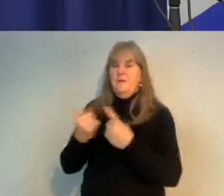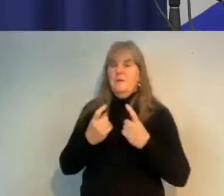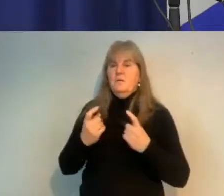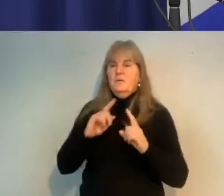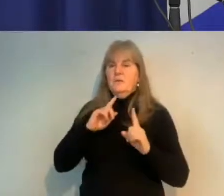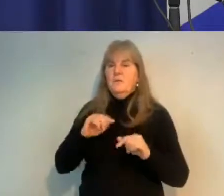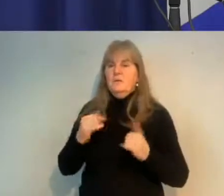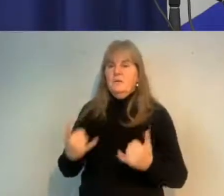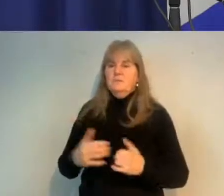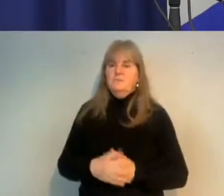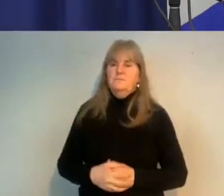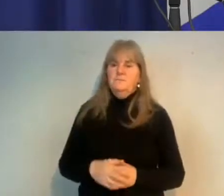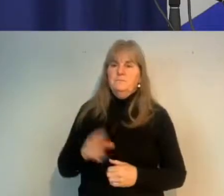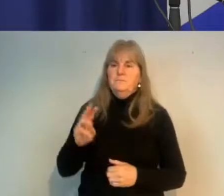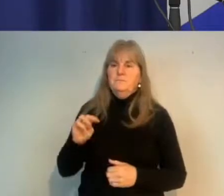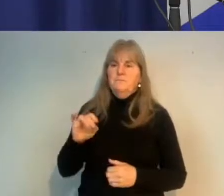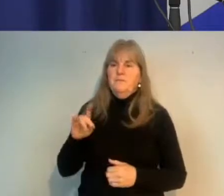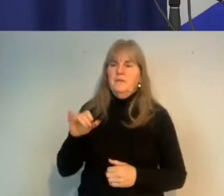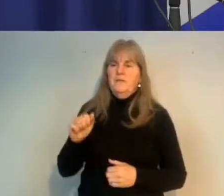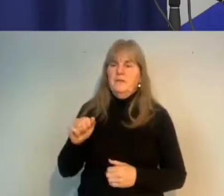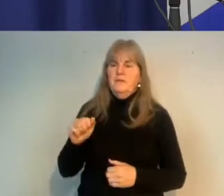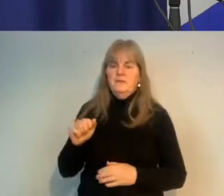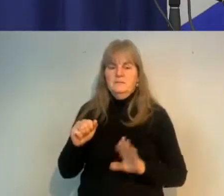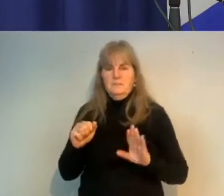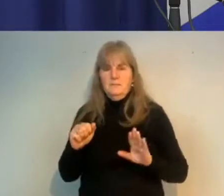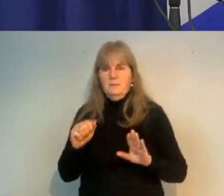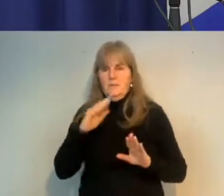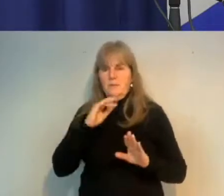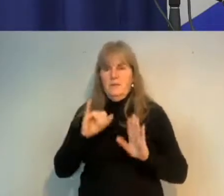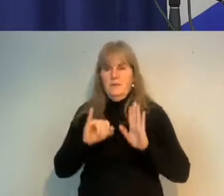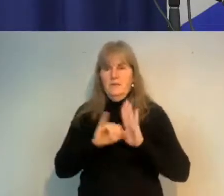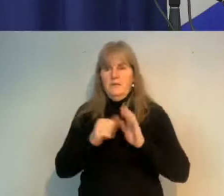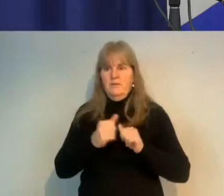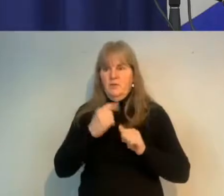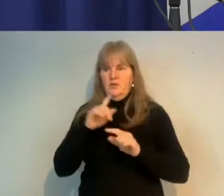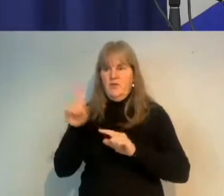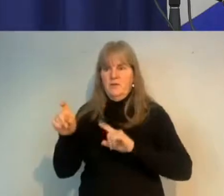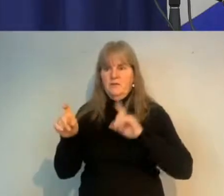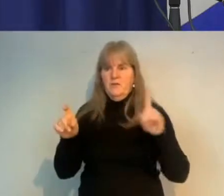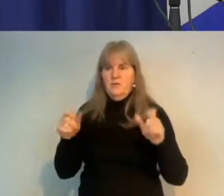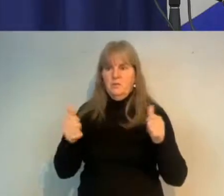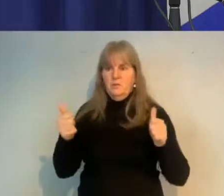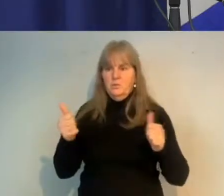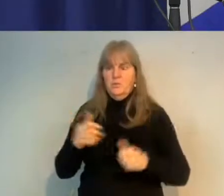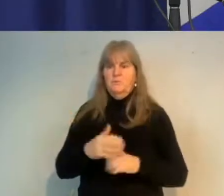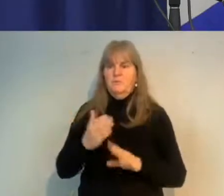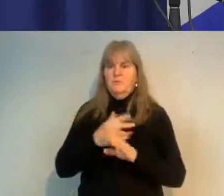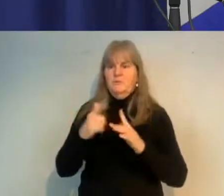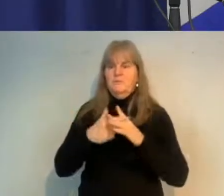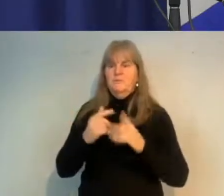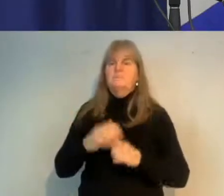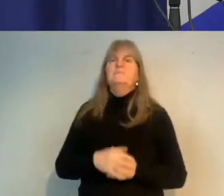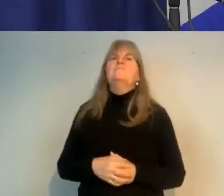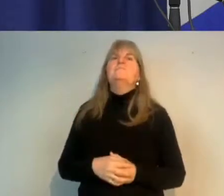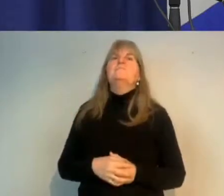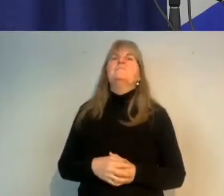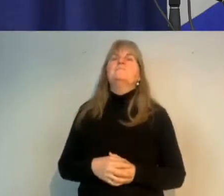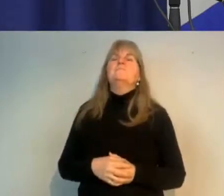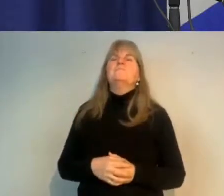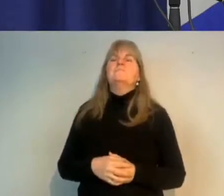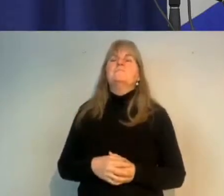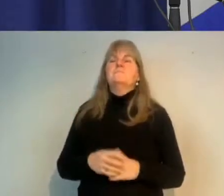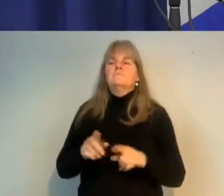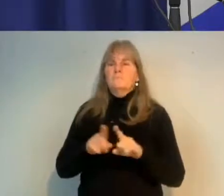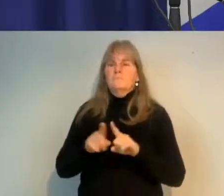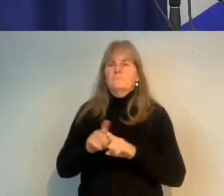media. A reminder to reporters, please identify which speaker you would like to answer your question before you start. And please also remember to mute and